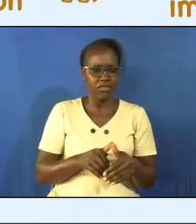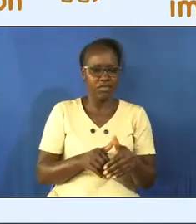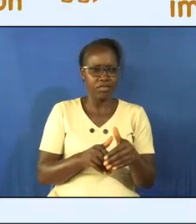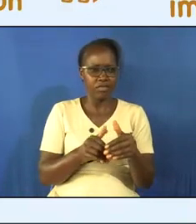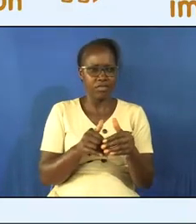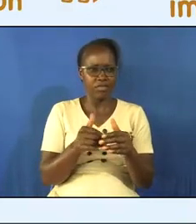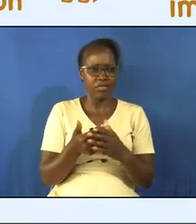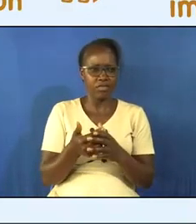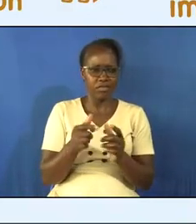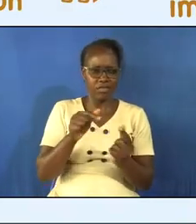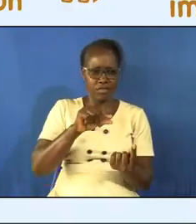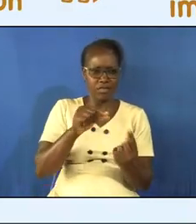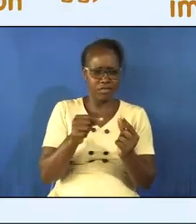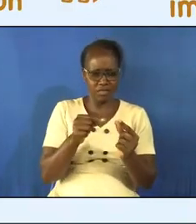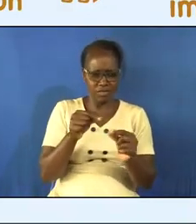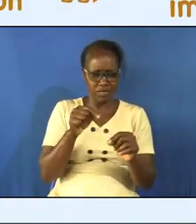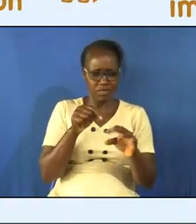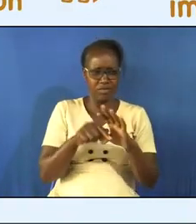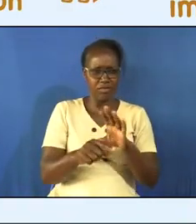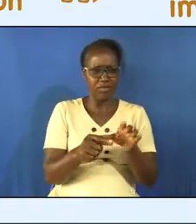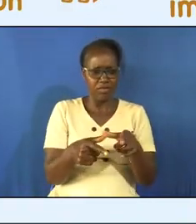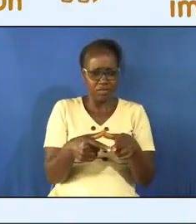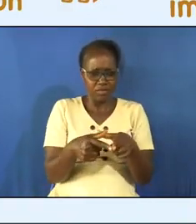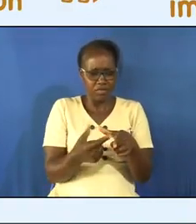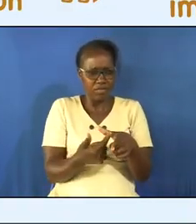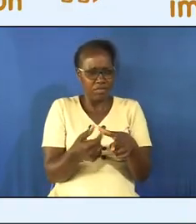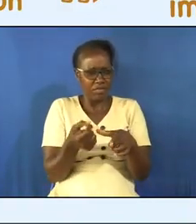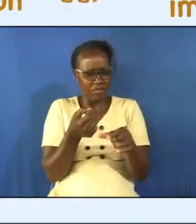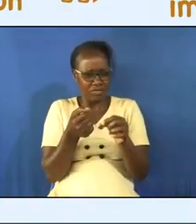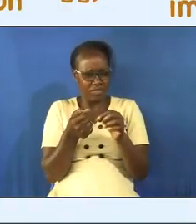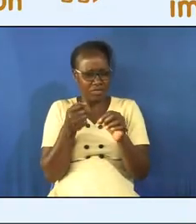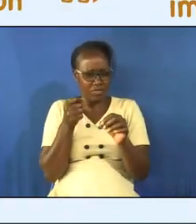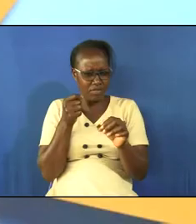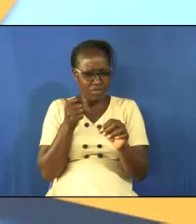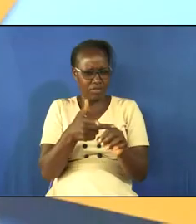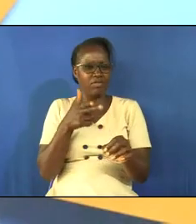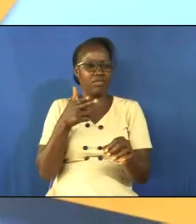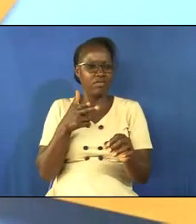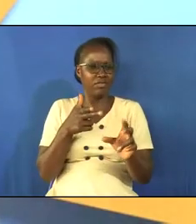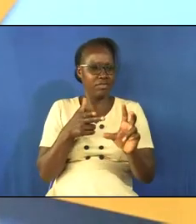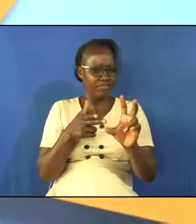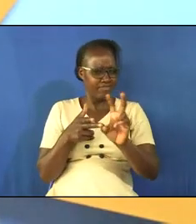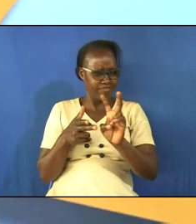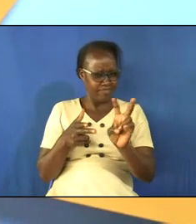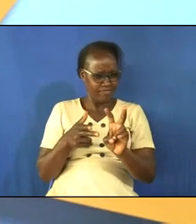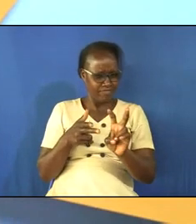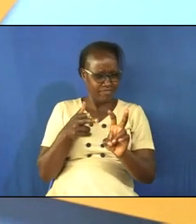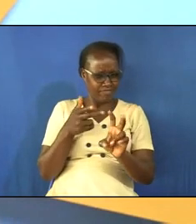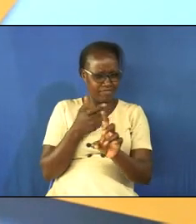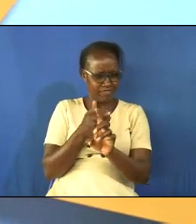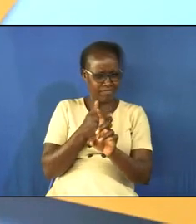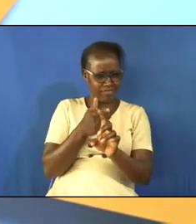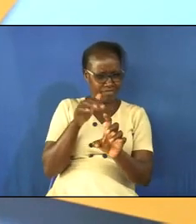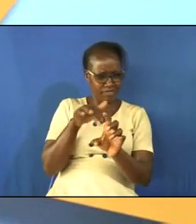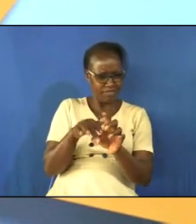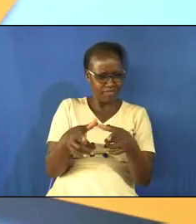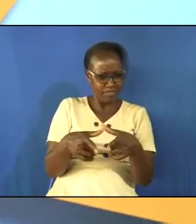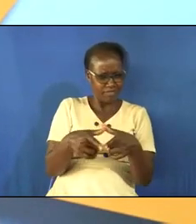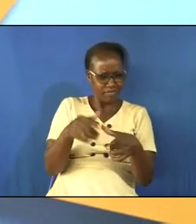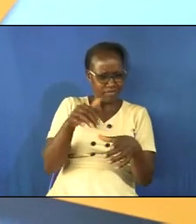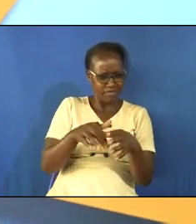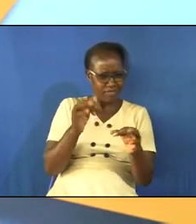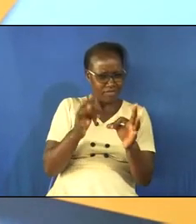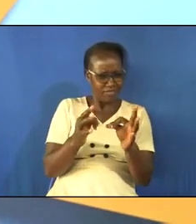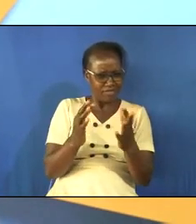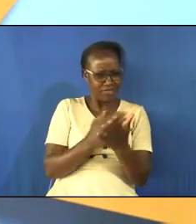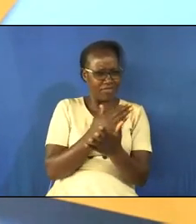fluid taken from that sample and smeared on cells, and then a pathologist will look at that under a microscope, essentially. If abnormalities